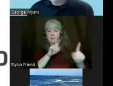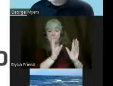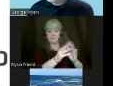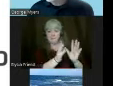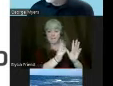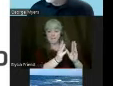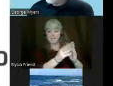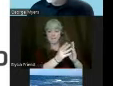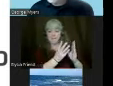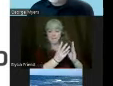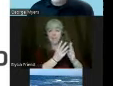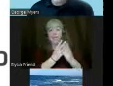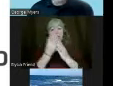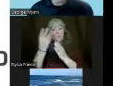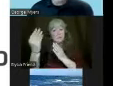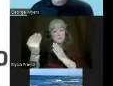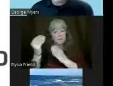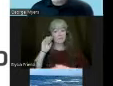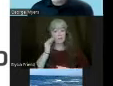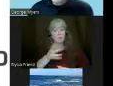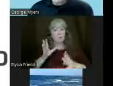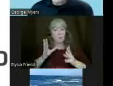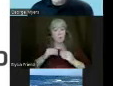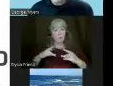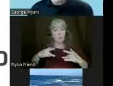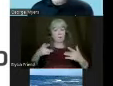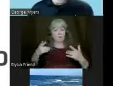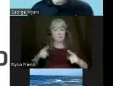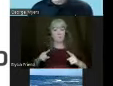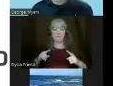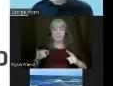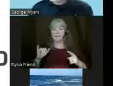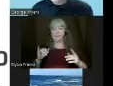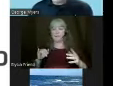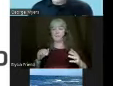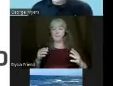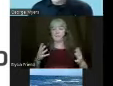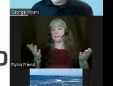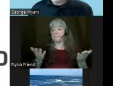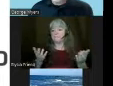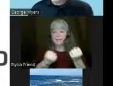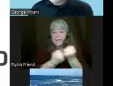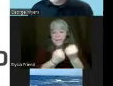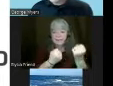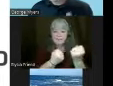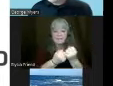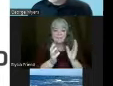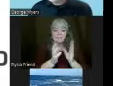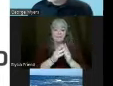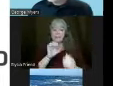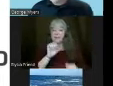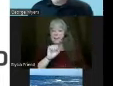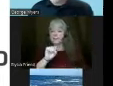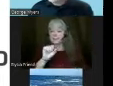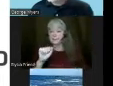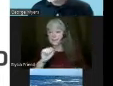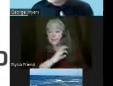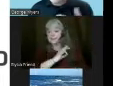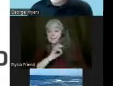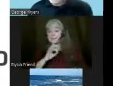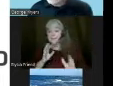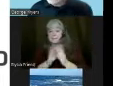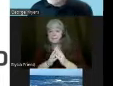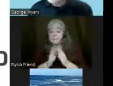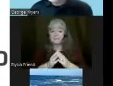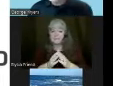meetings outside of our own events. So this could be, like I said here, advocacy meetings, SSA staff meetings, conferences. We were just